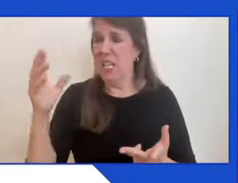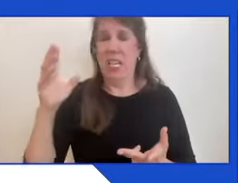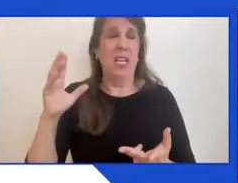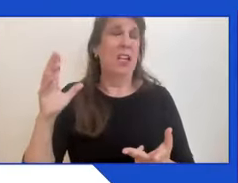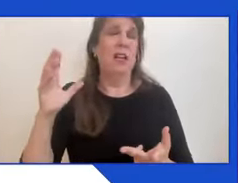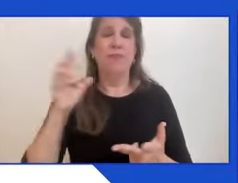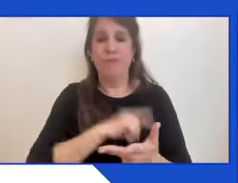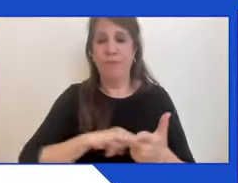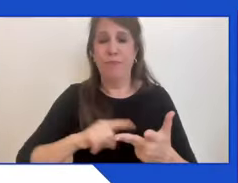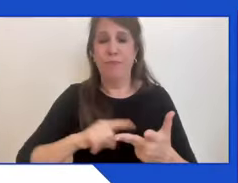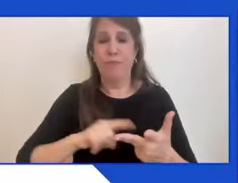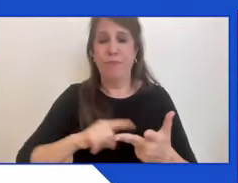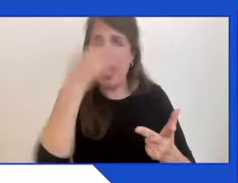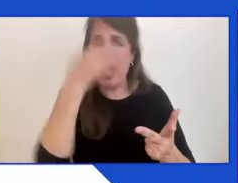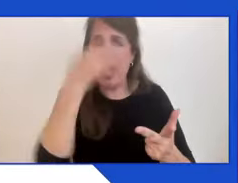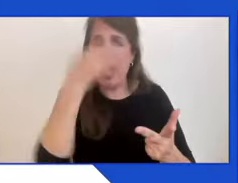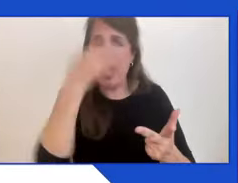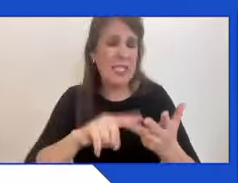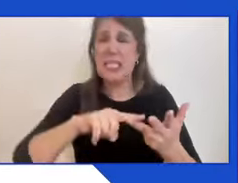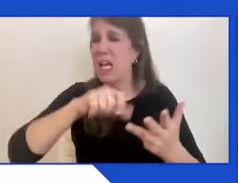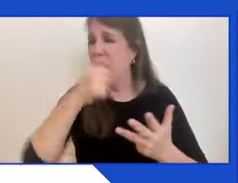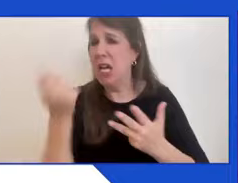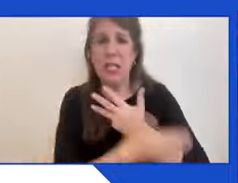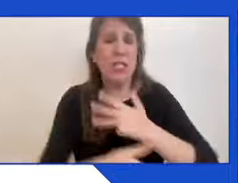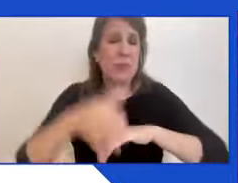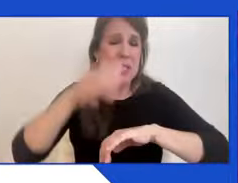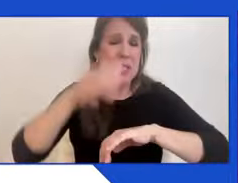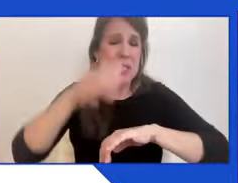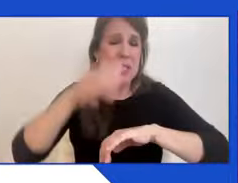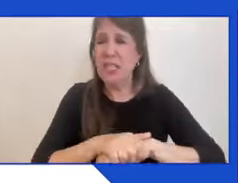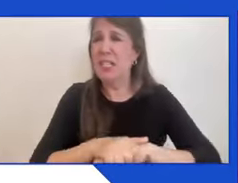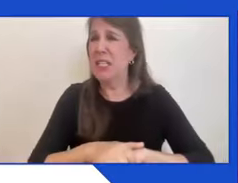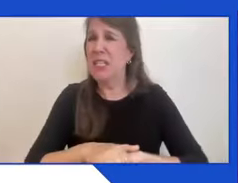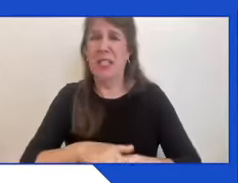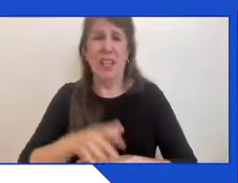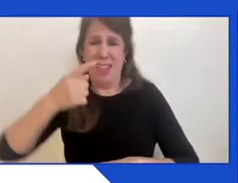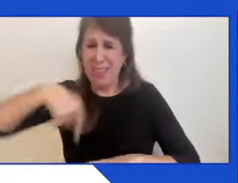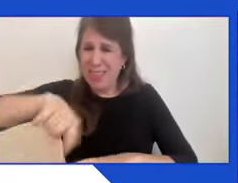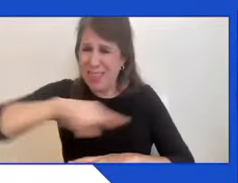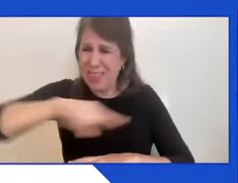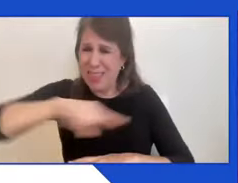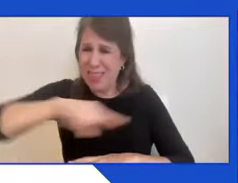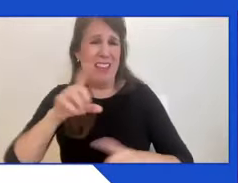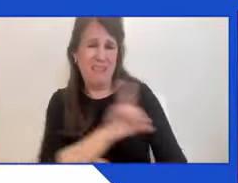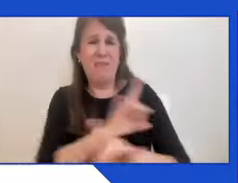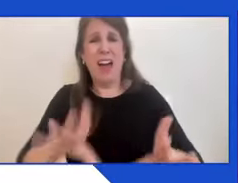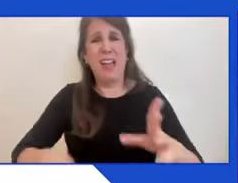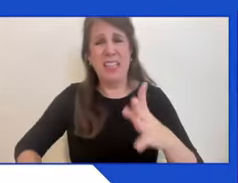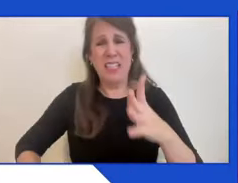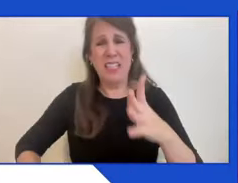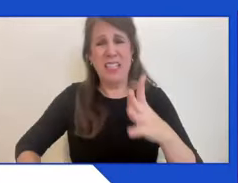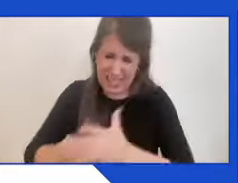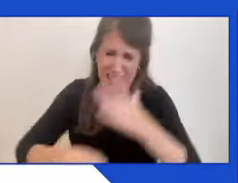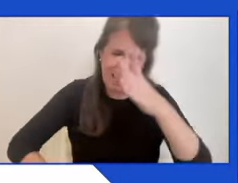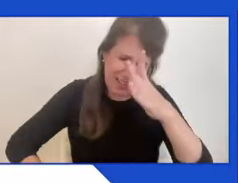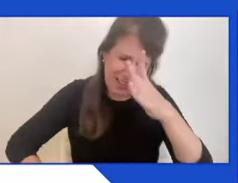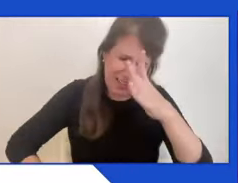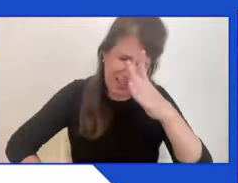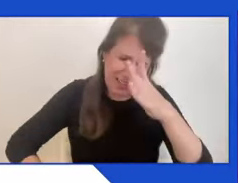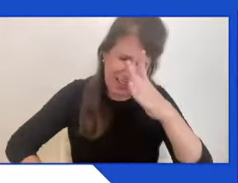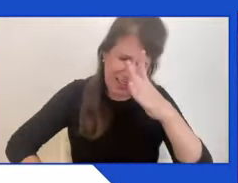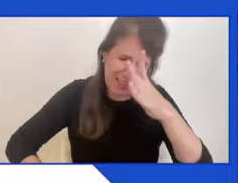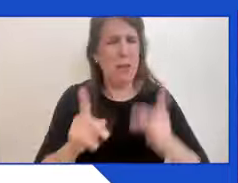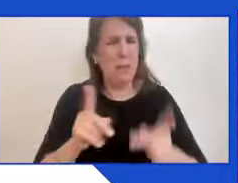people were violently expelled from England. The Jewish people were violently expelled from Spain. The Jewish people